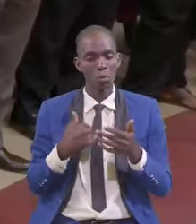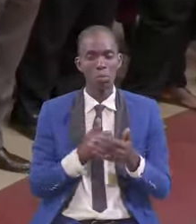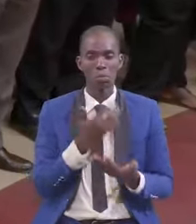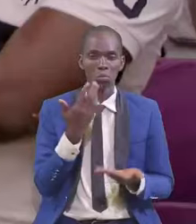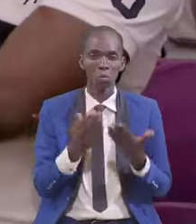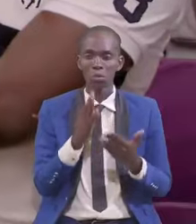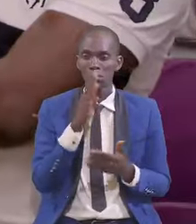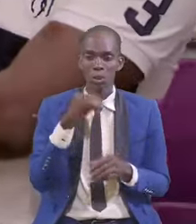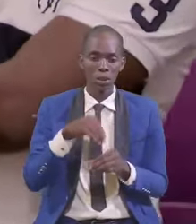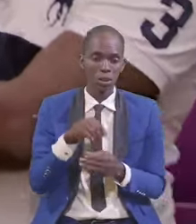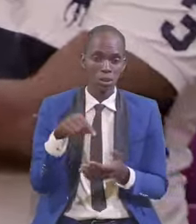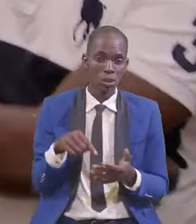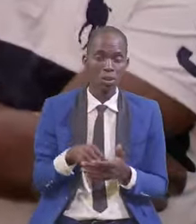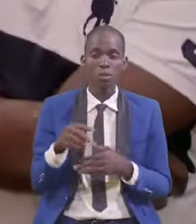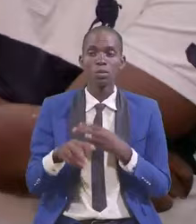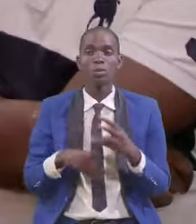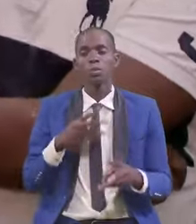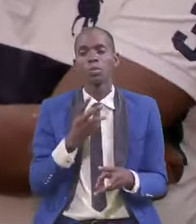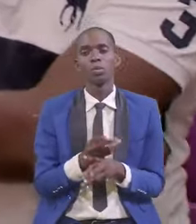world we don't